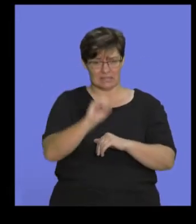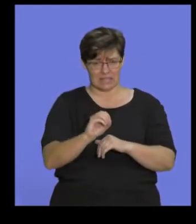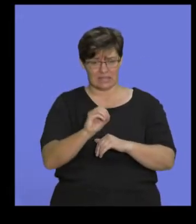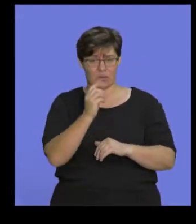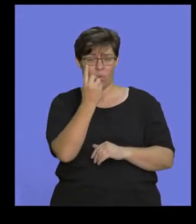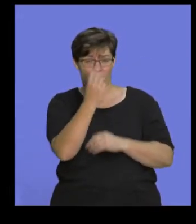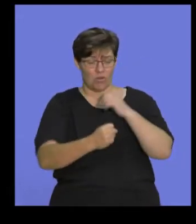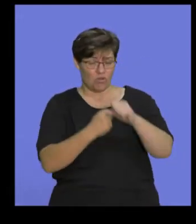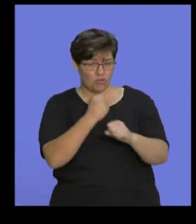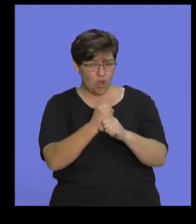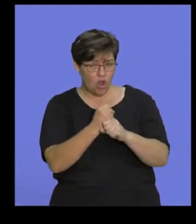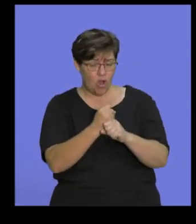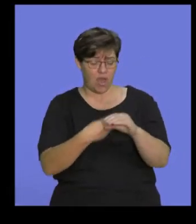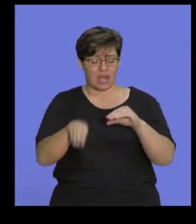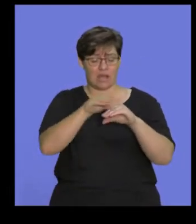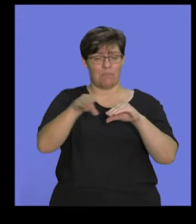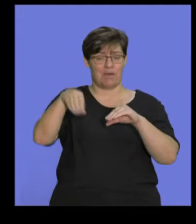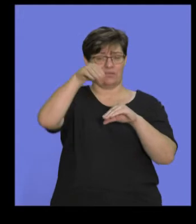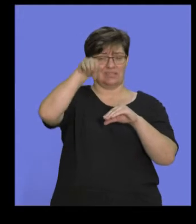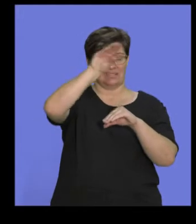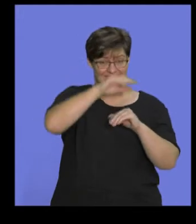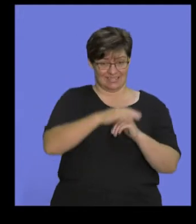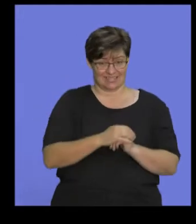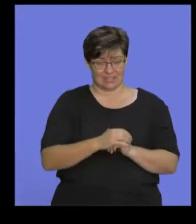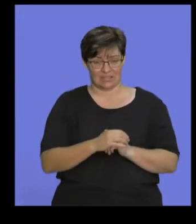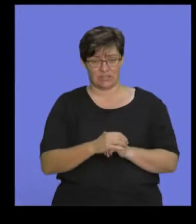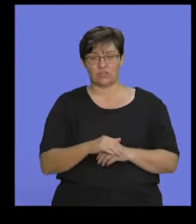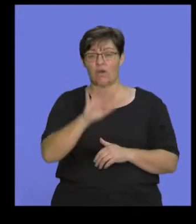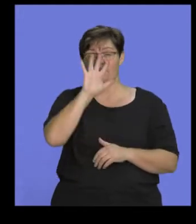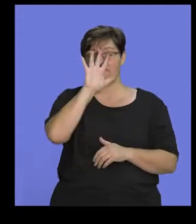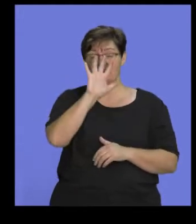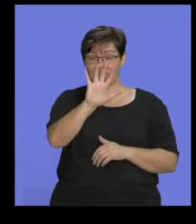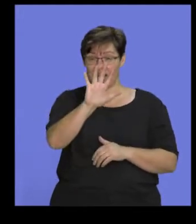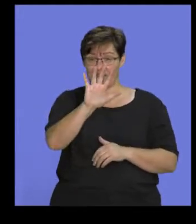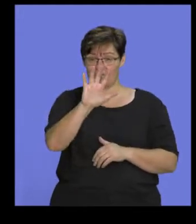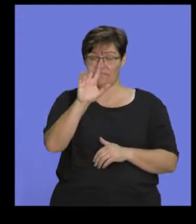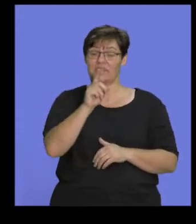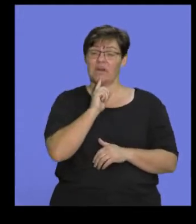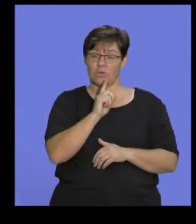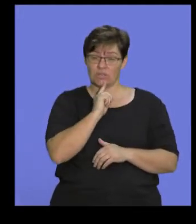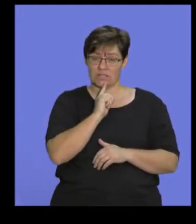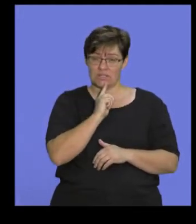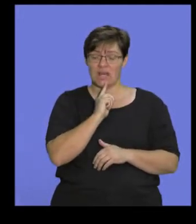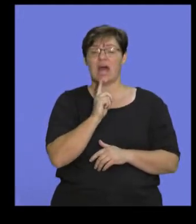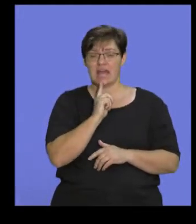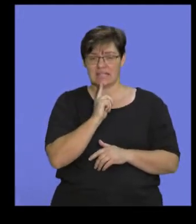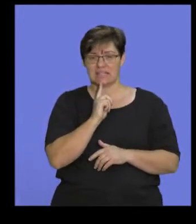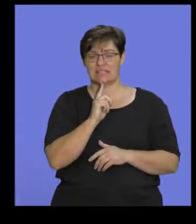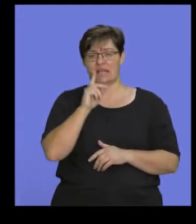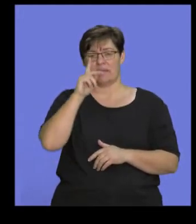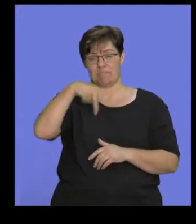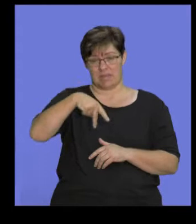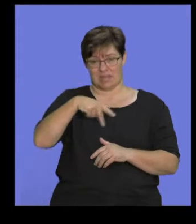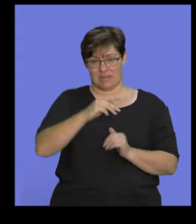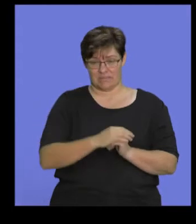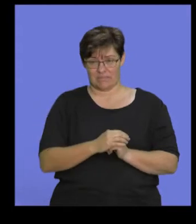interest. Now, already I know that the 5,000 will be the principal amount or the present